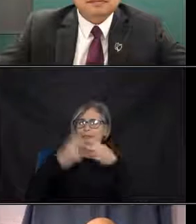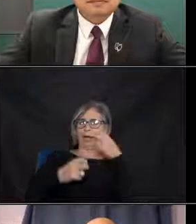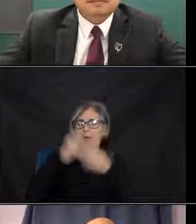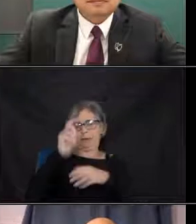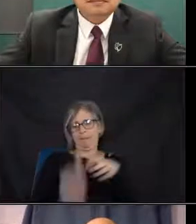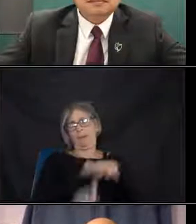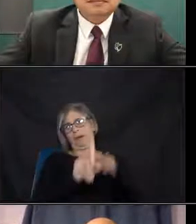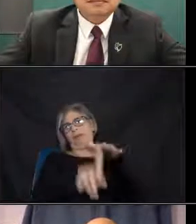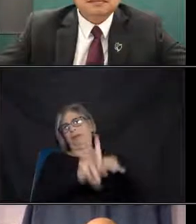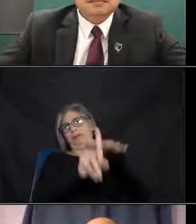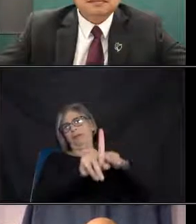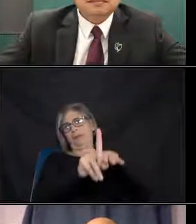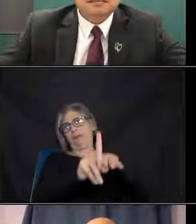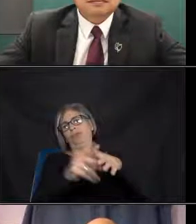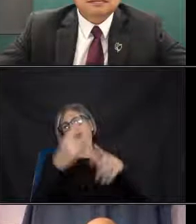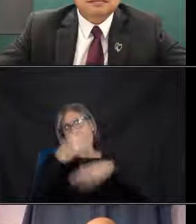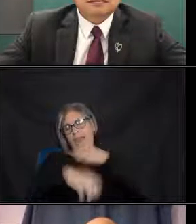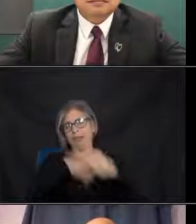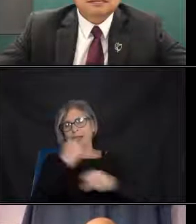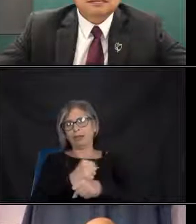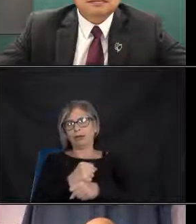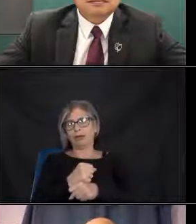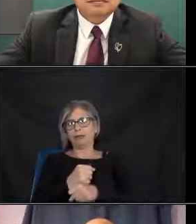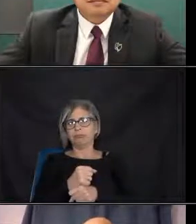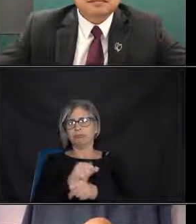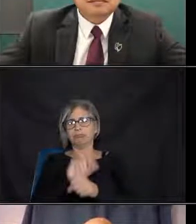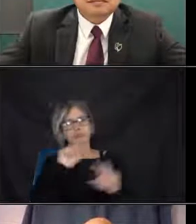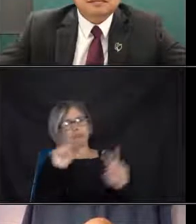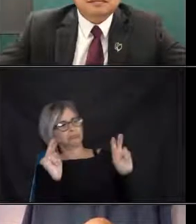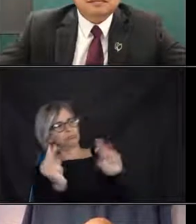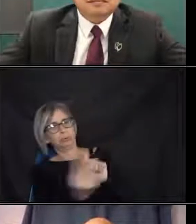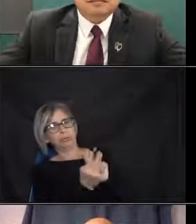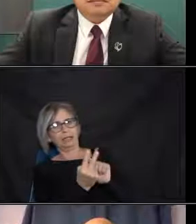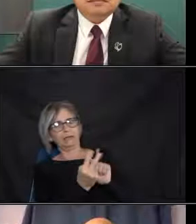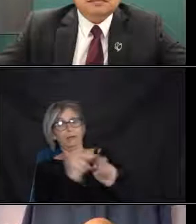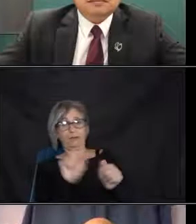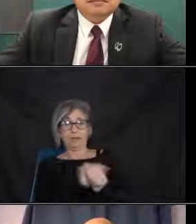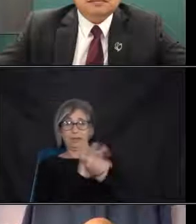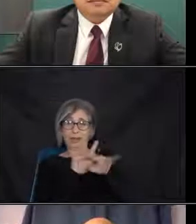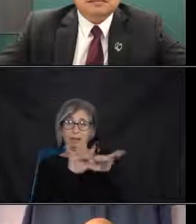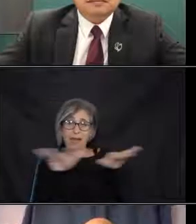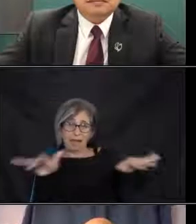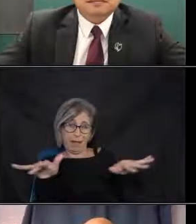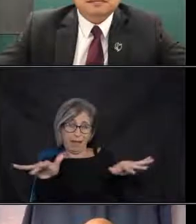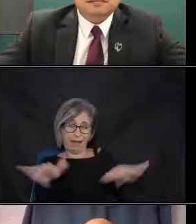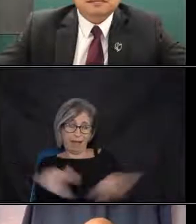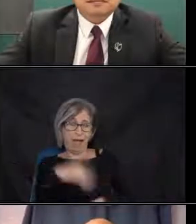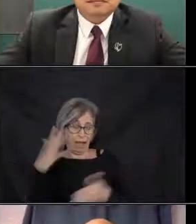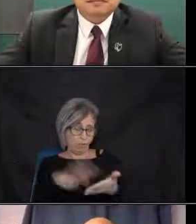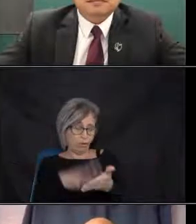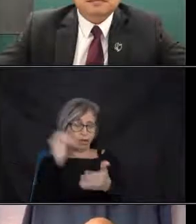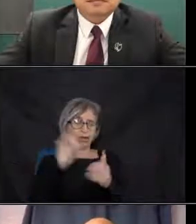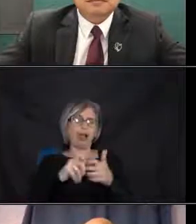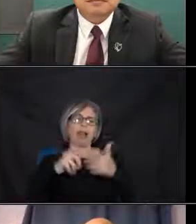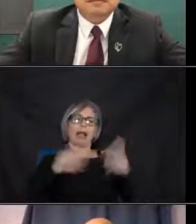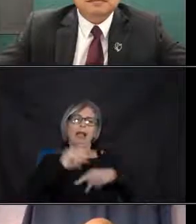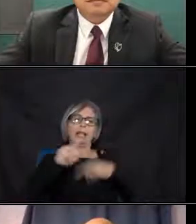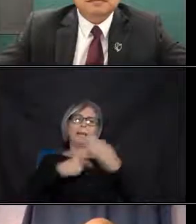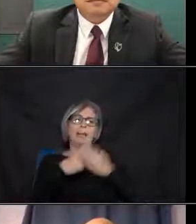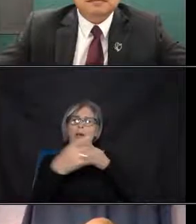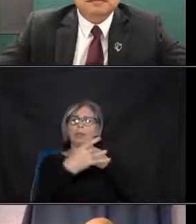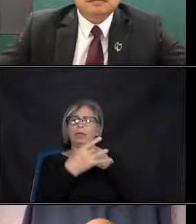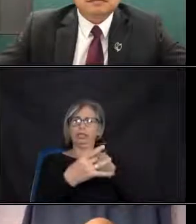that just from seeing the pandemic in general, I've learned a lot about leadership and crisis